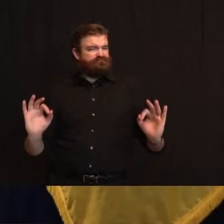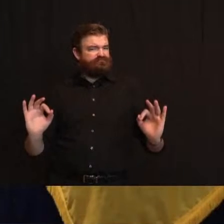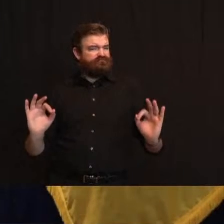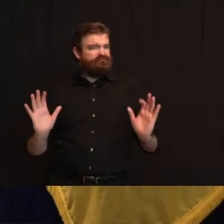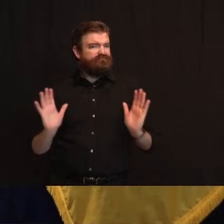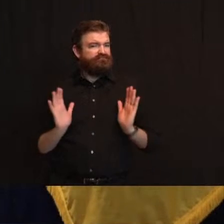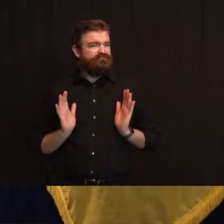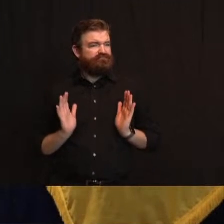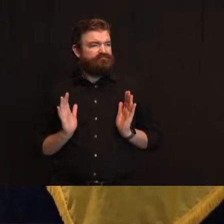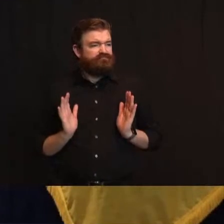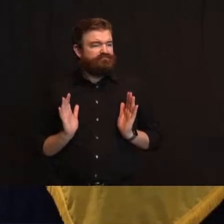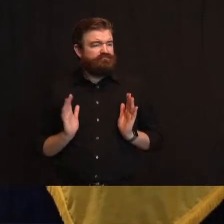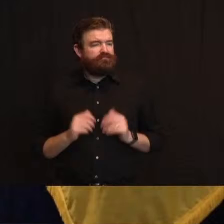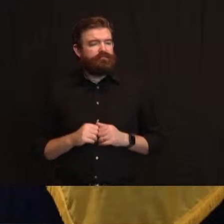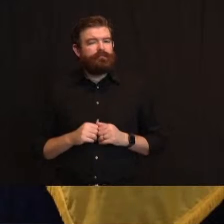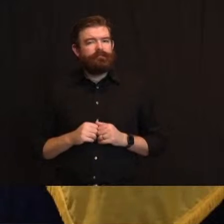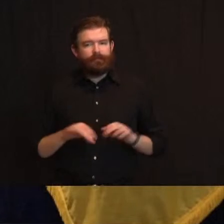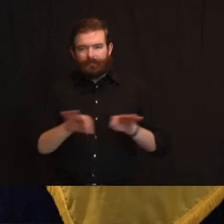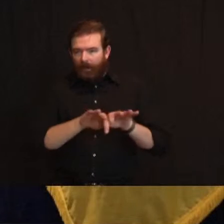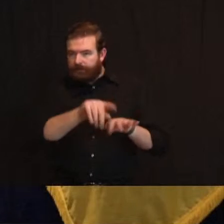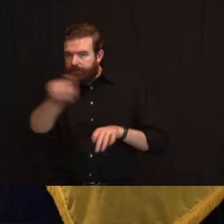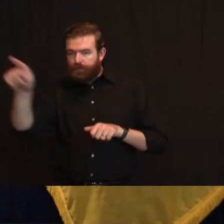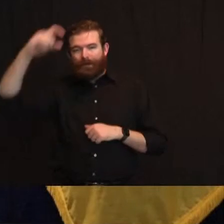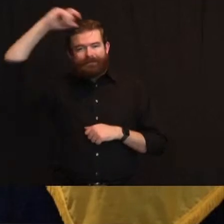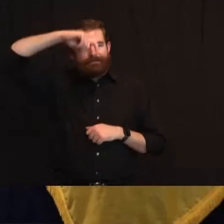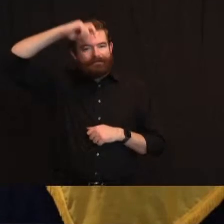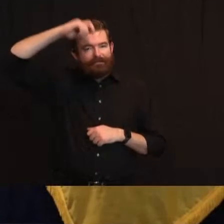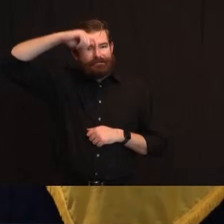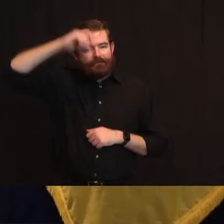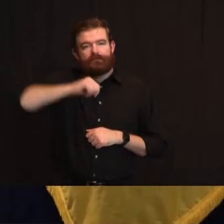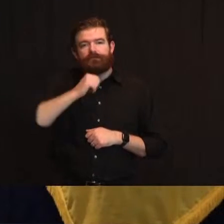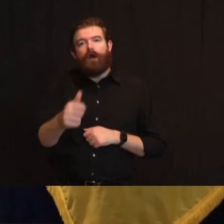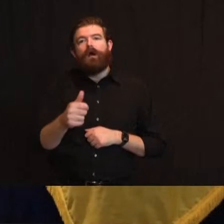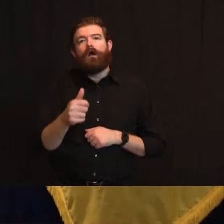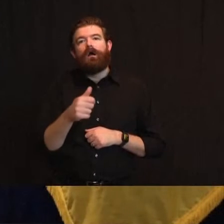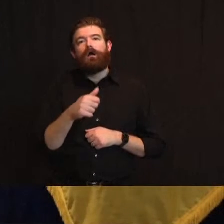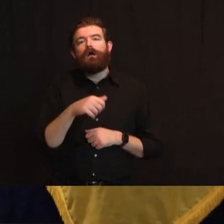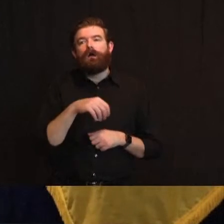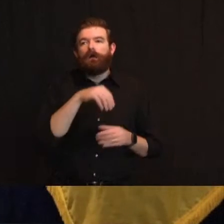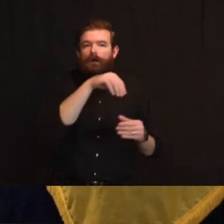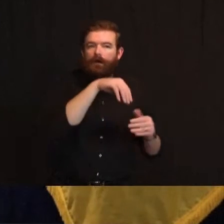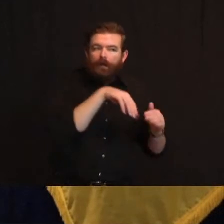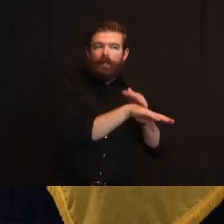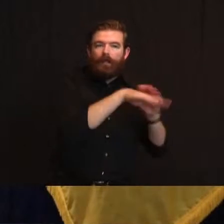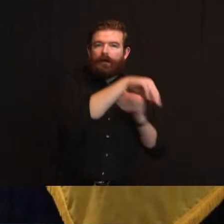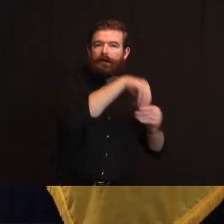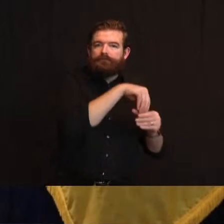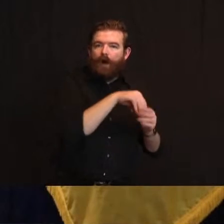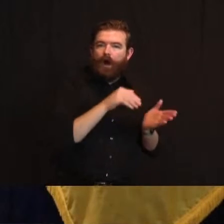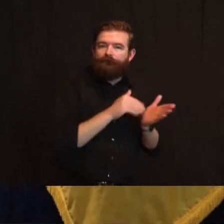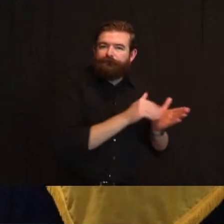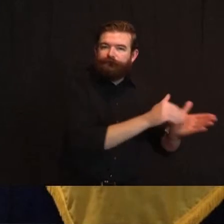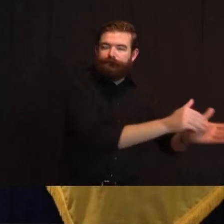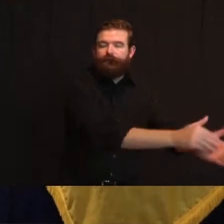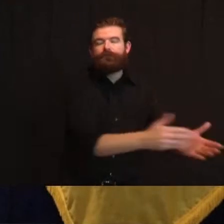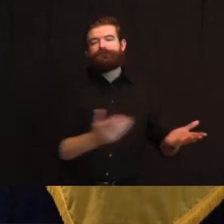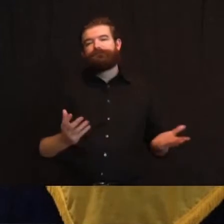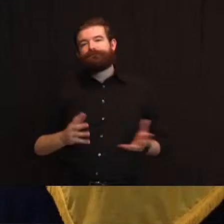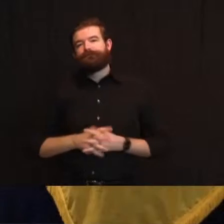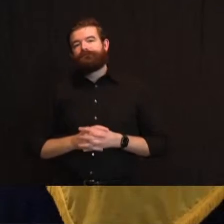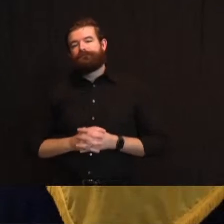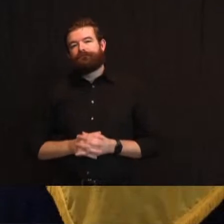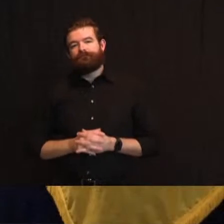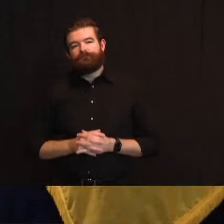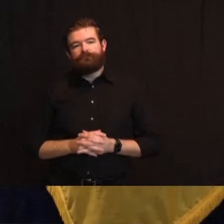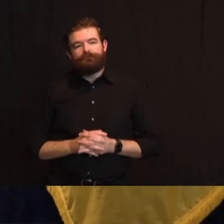right now. I will say this: I've now gotten zen and at peace about one thing